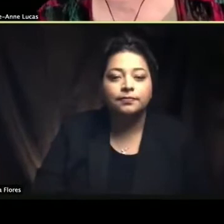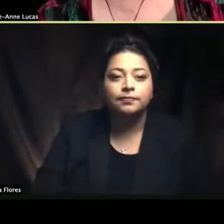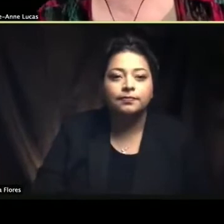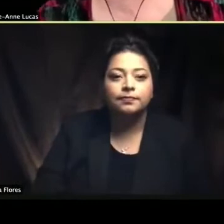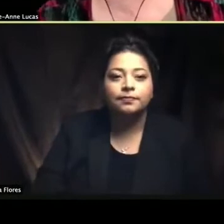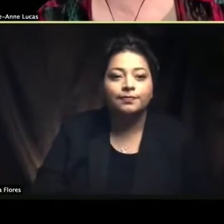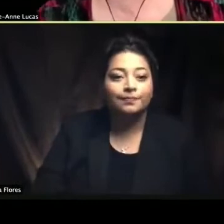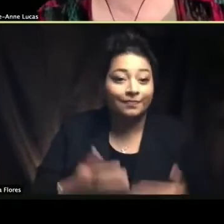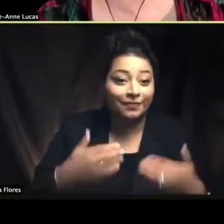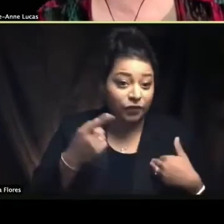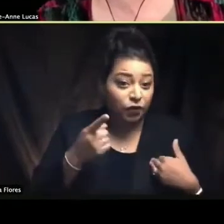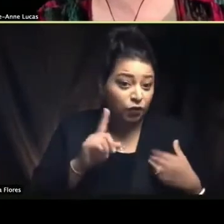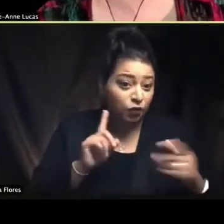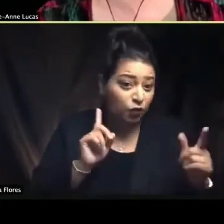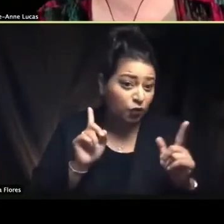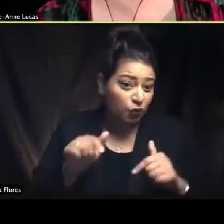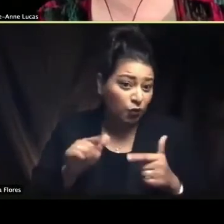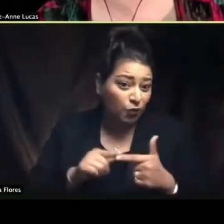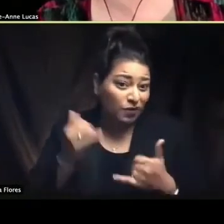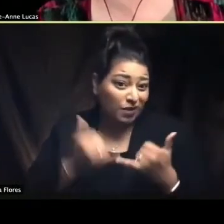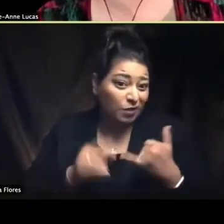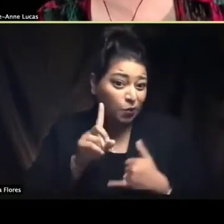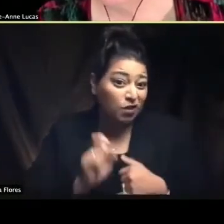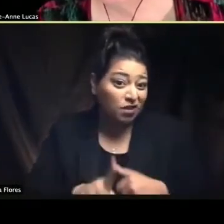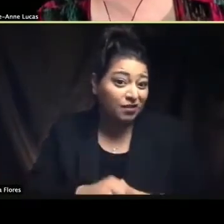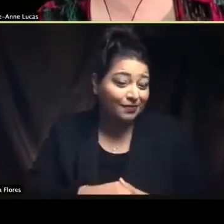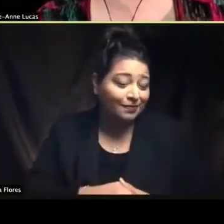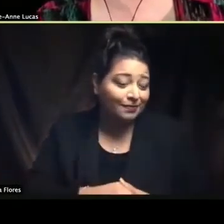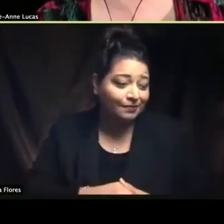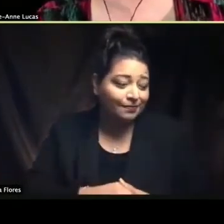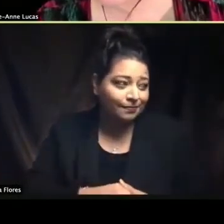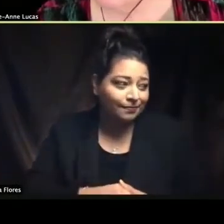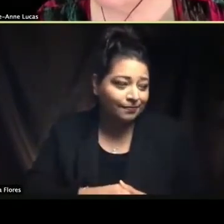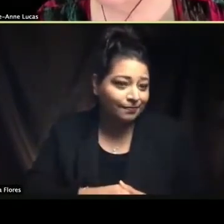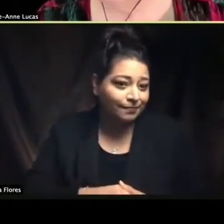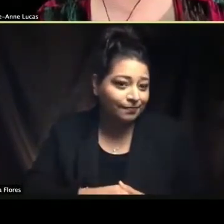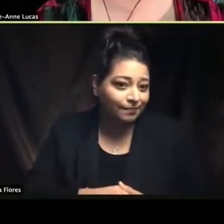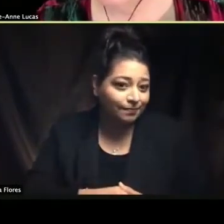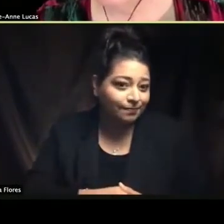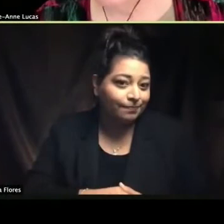Let's have you go to the last question, which was,